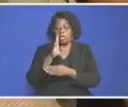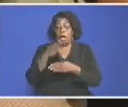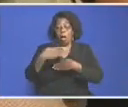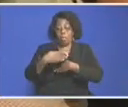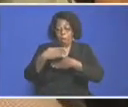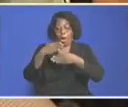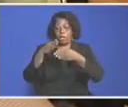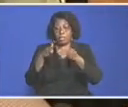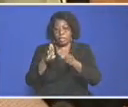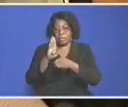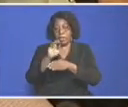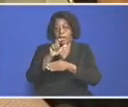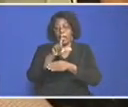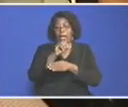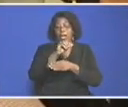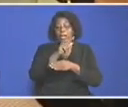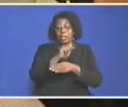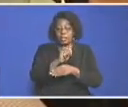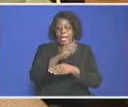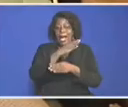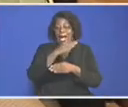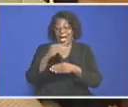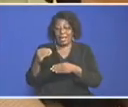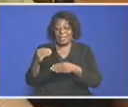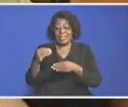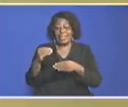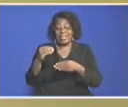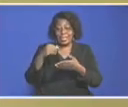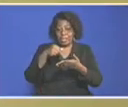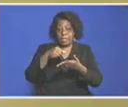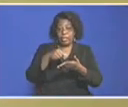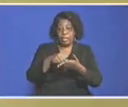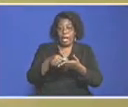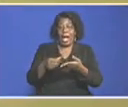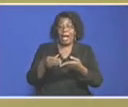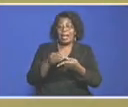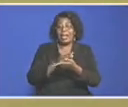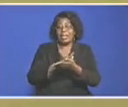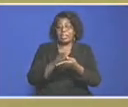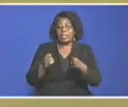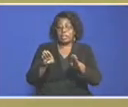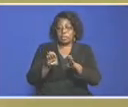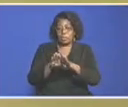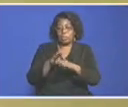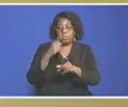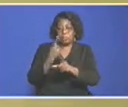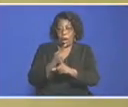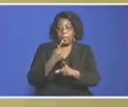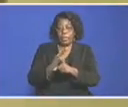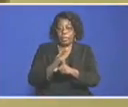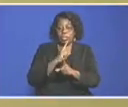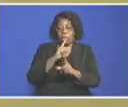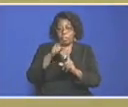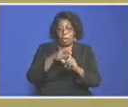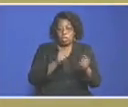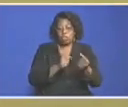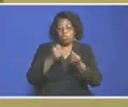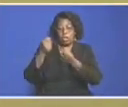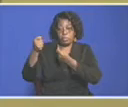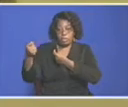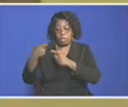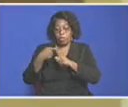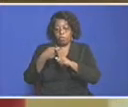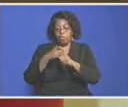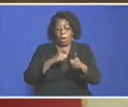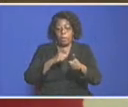boxes that is, and the envelope that contains the ballots are sealed. Concerns were also raised about the transportation of ballot boxes from polling